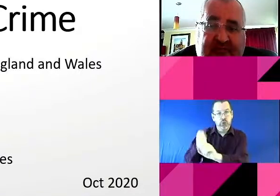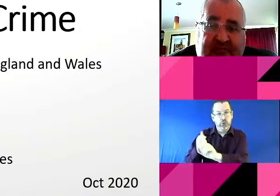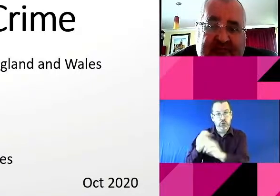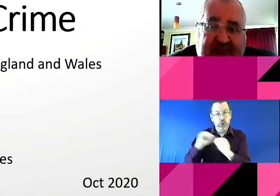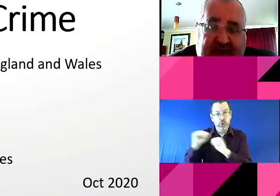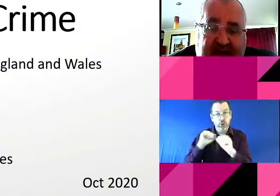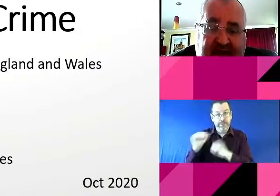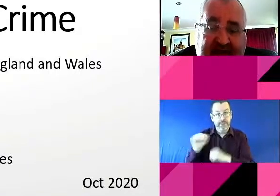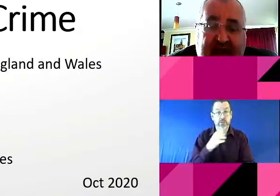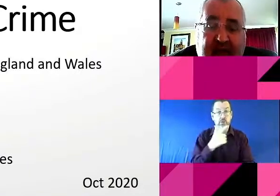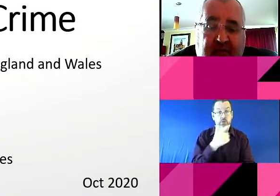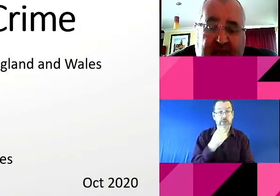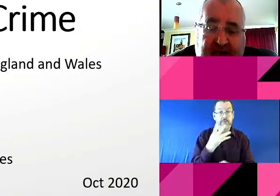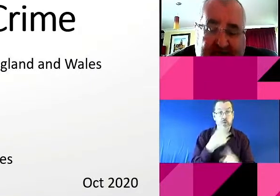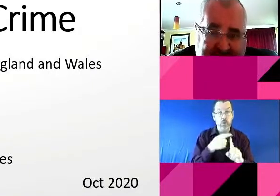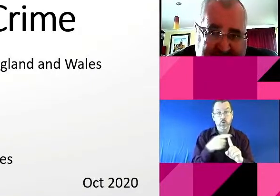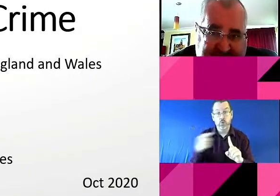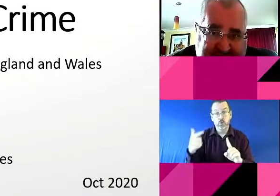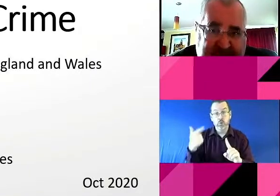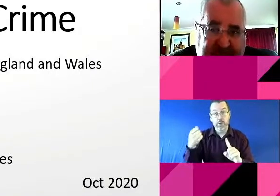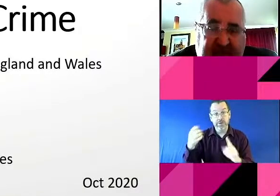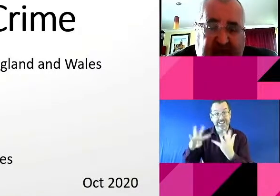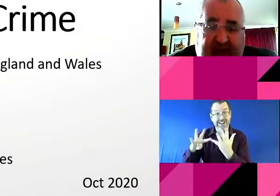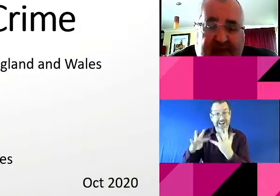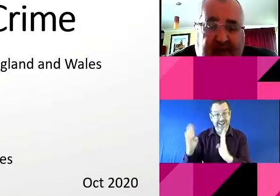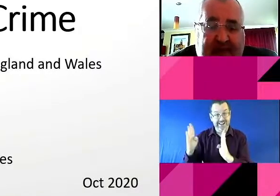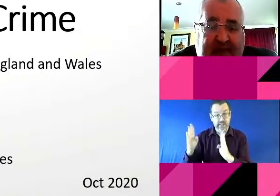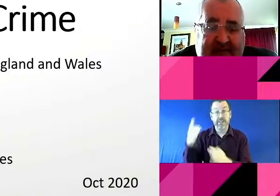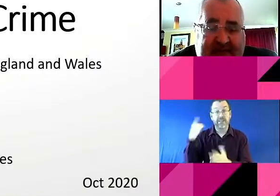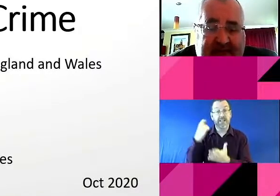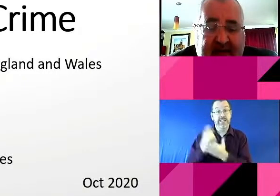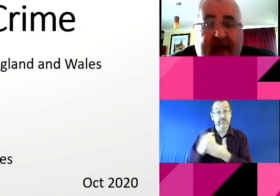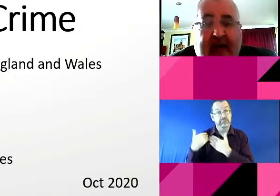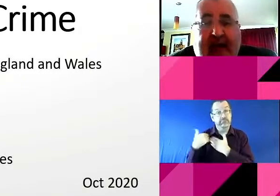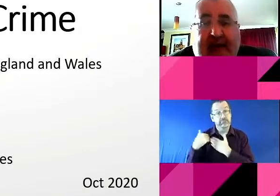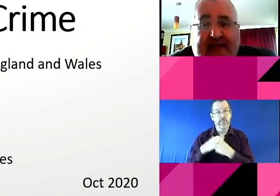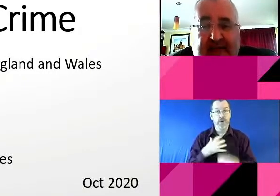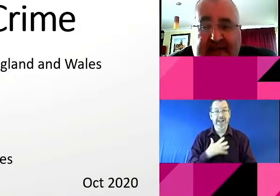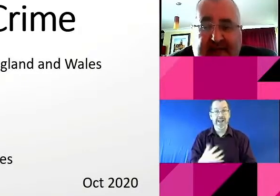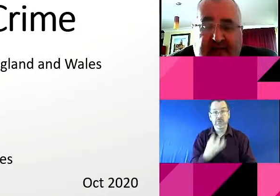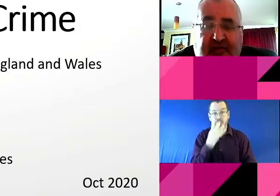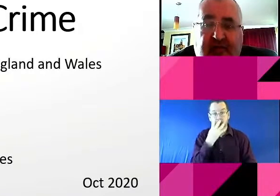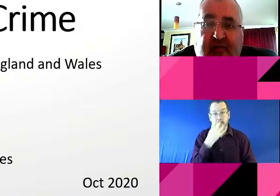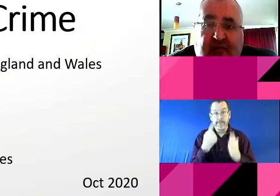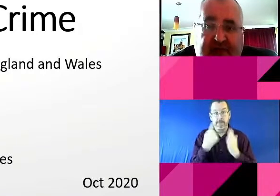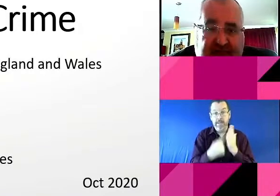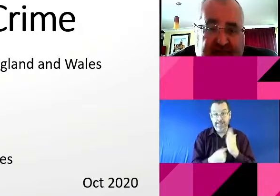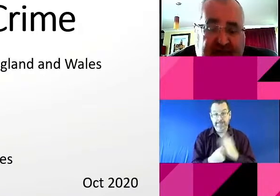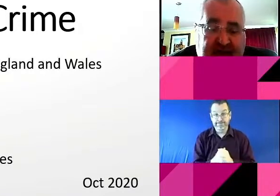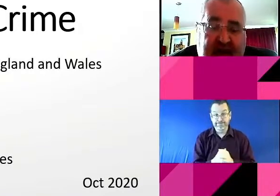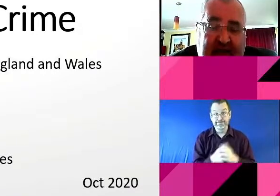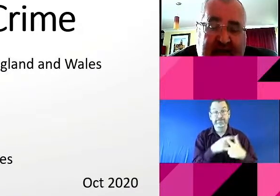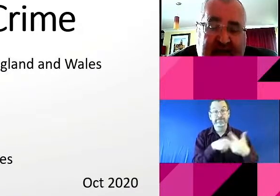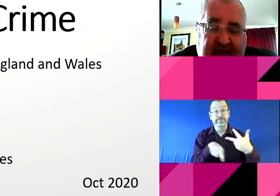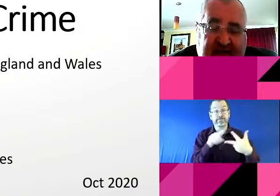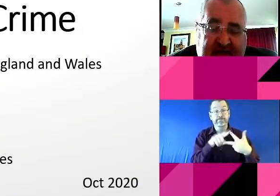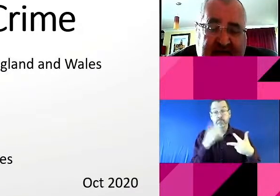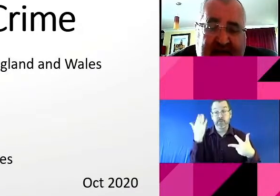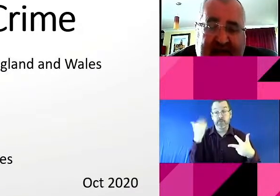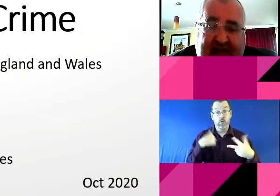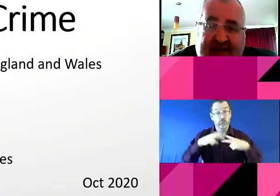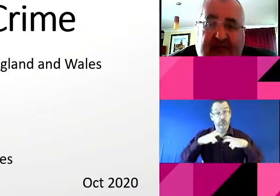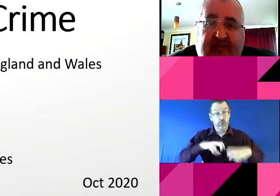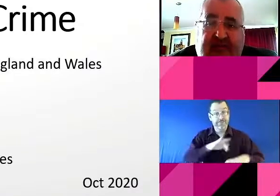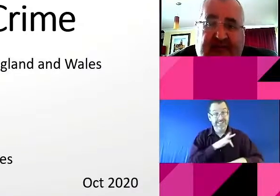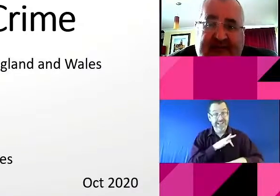and 2009, where I had responsibility for hate crime policy, as a researcher who undertook a PhD